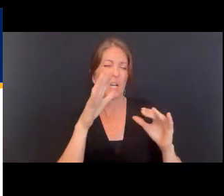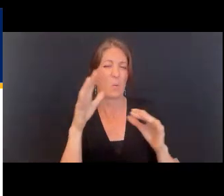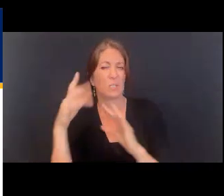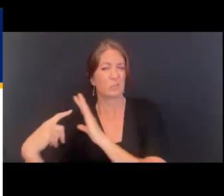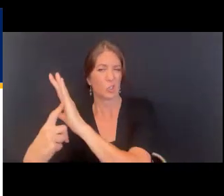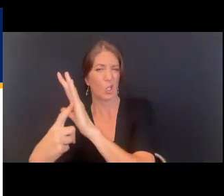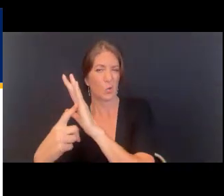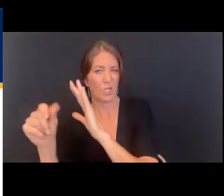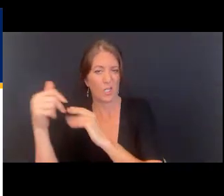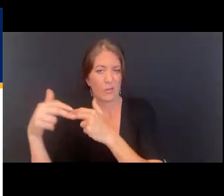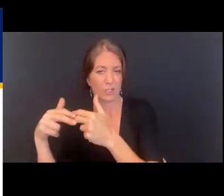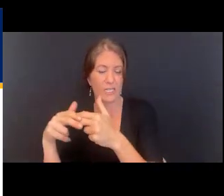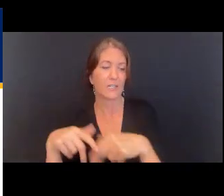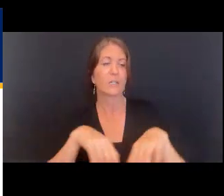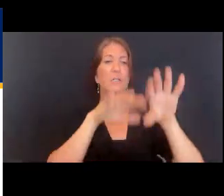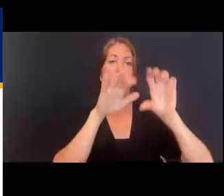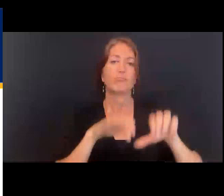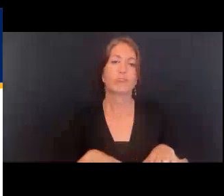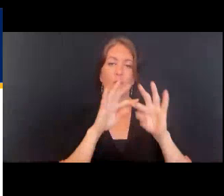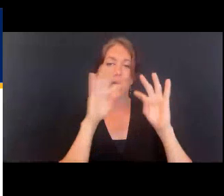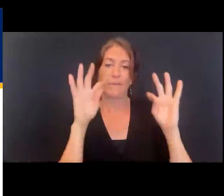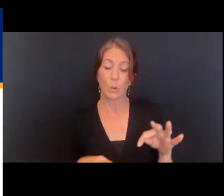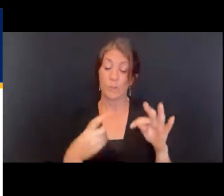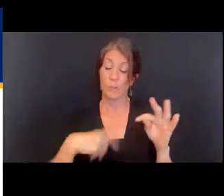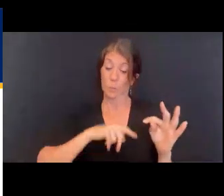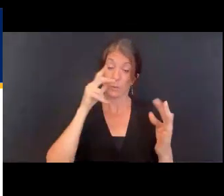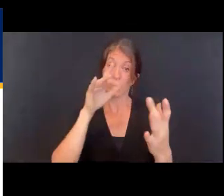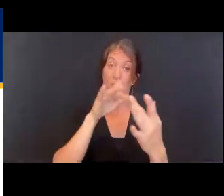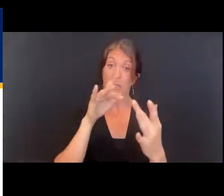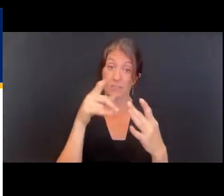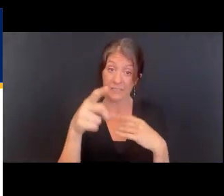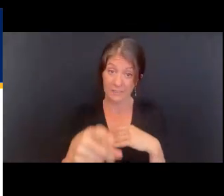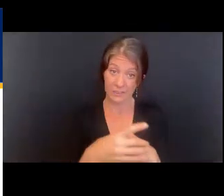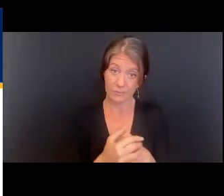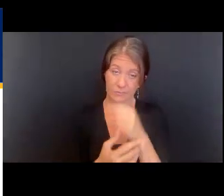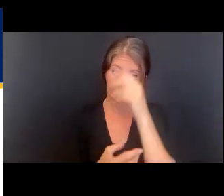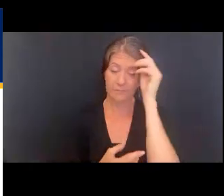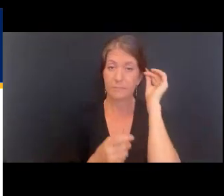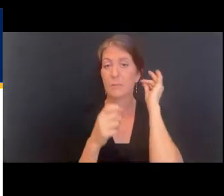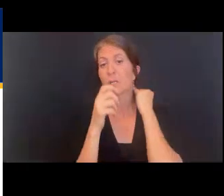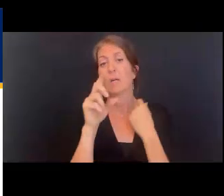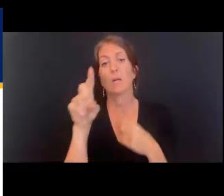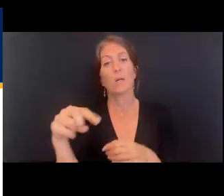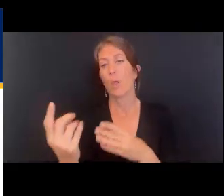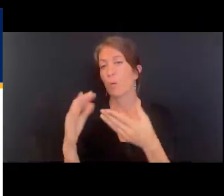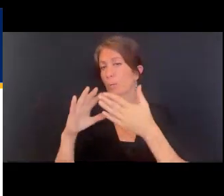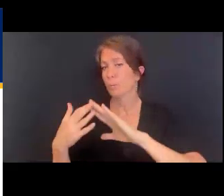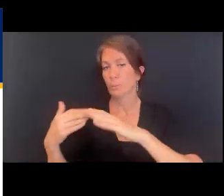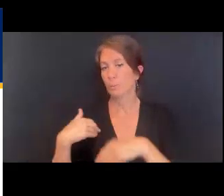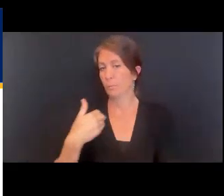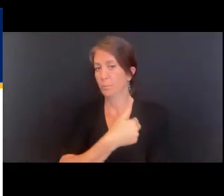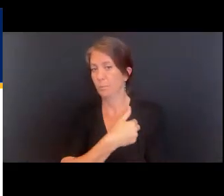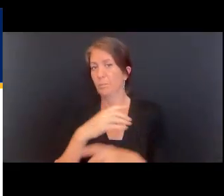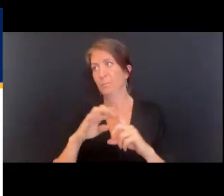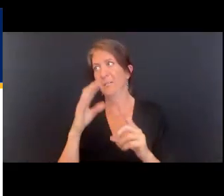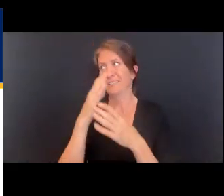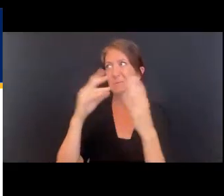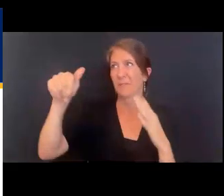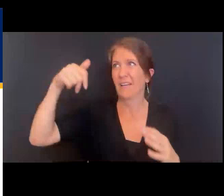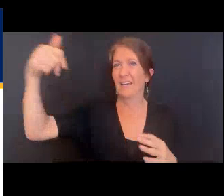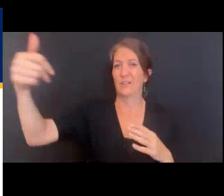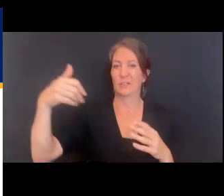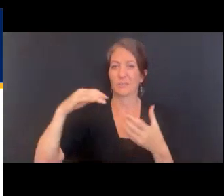out a form, and we can contact. That goes for not just community members, but also some of our partners out in the